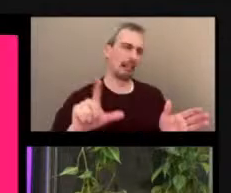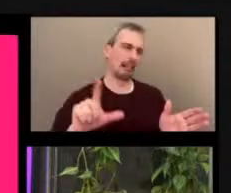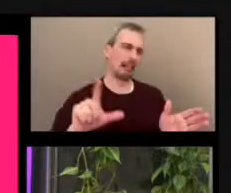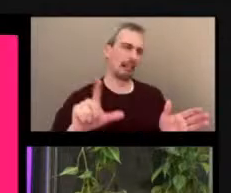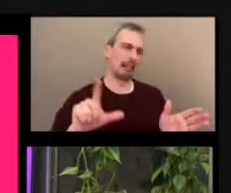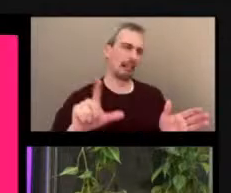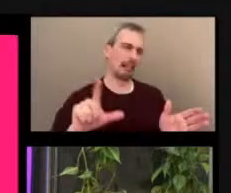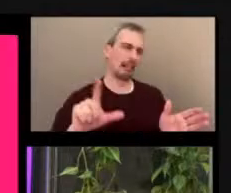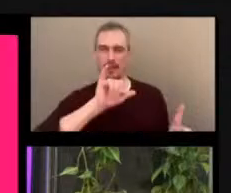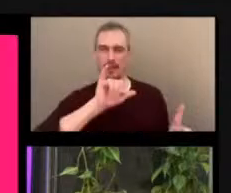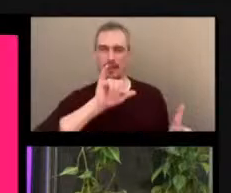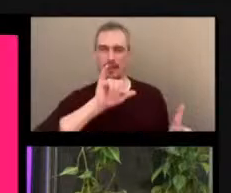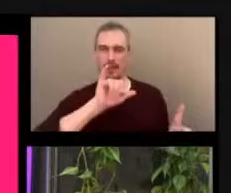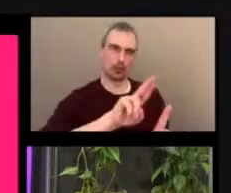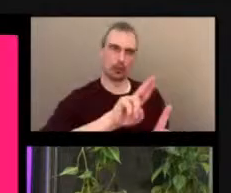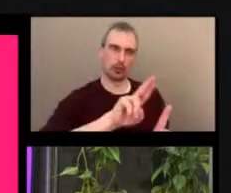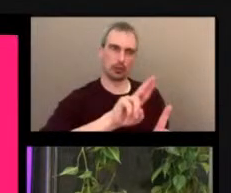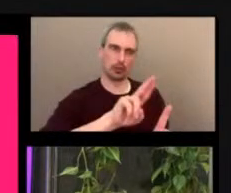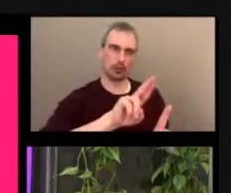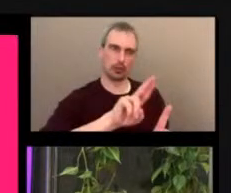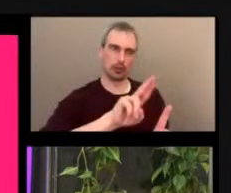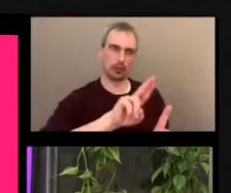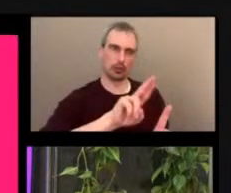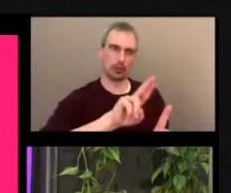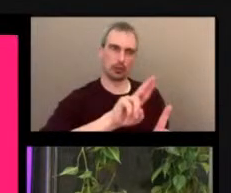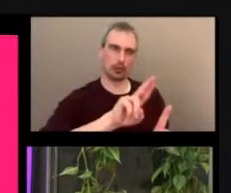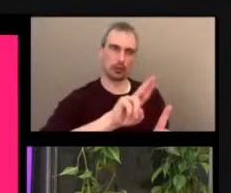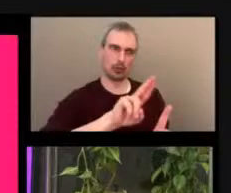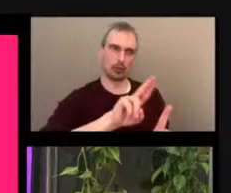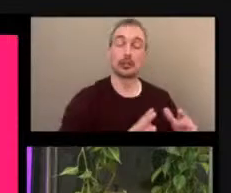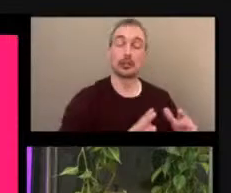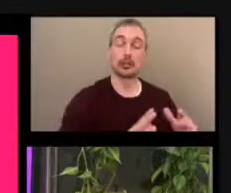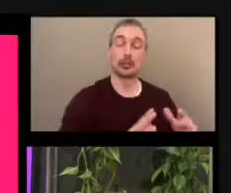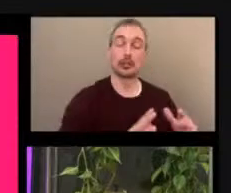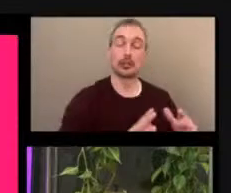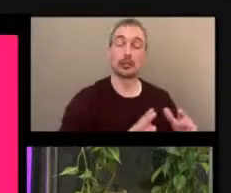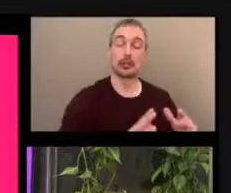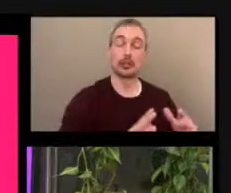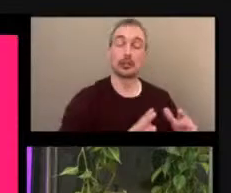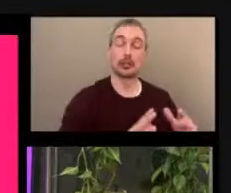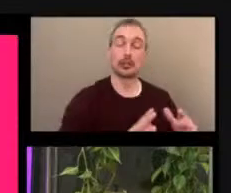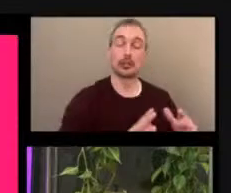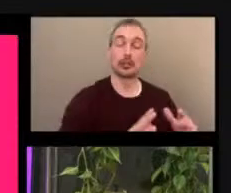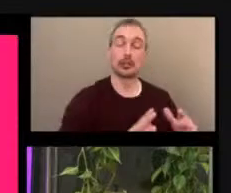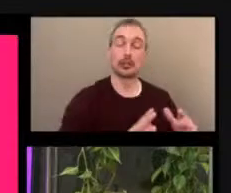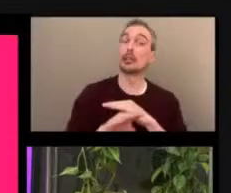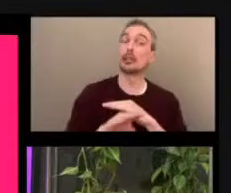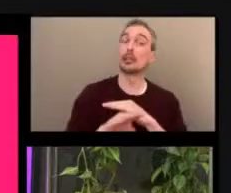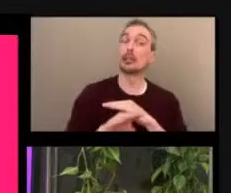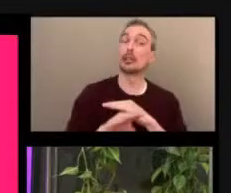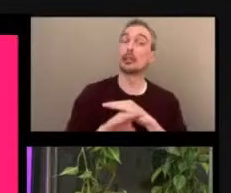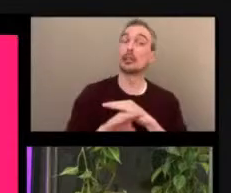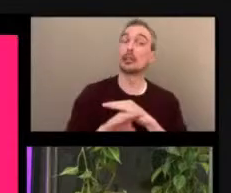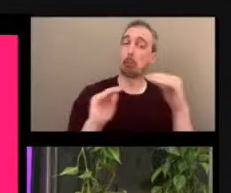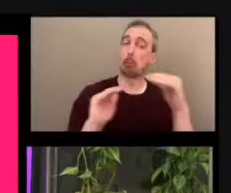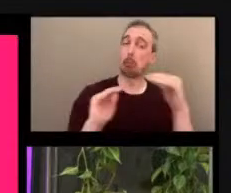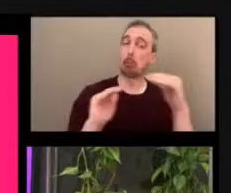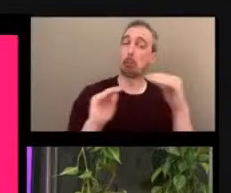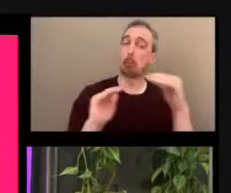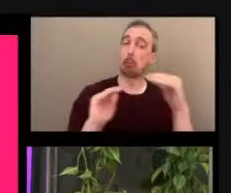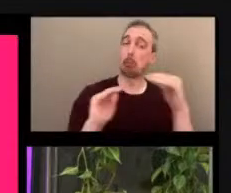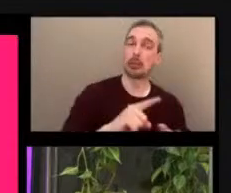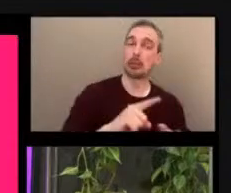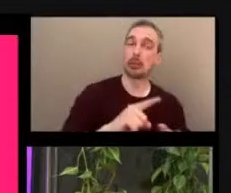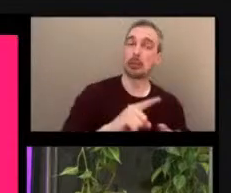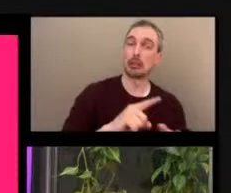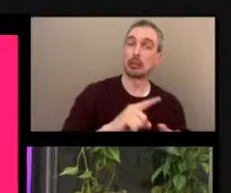continuous accessibility gets us part of the way there, but not to 100% complete. So that's another 8 points. For those scoring at home, we're up to 16 out of a